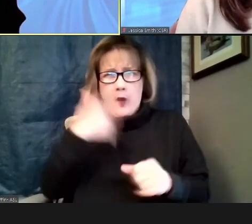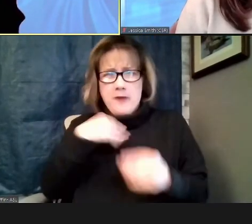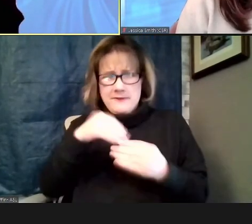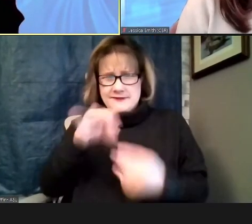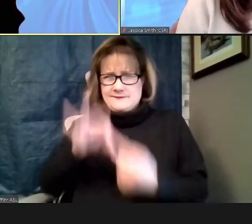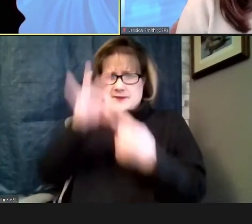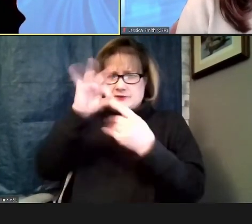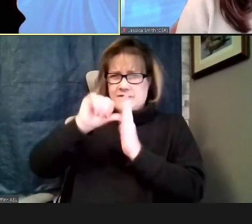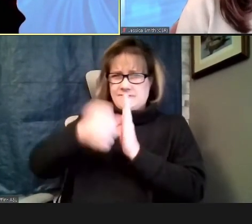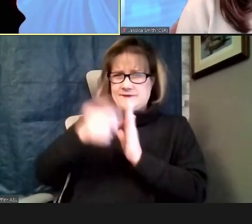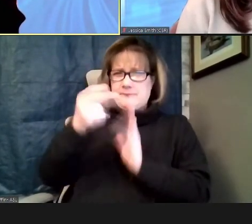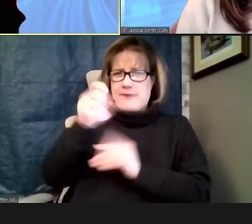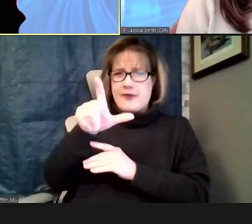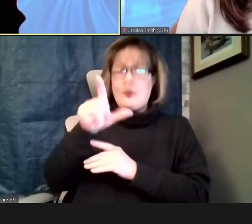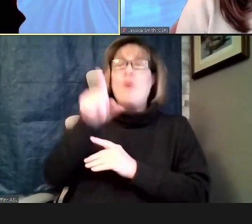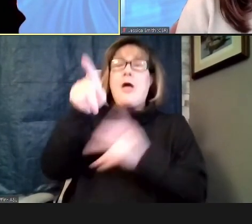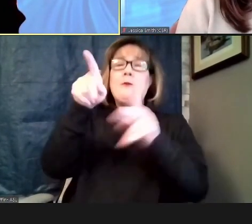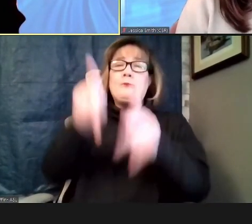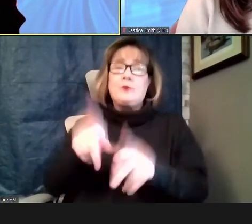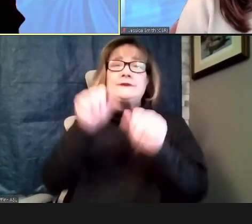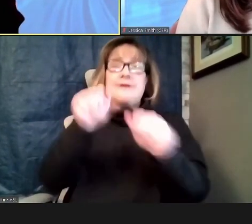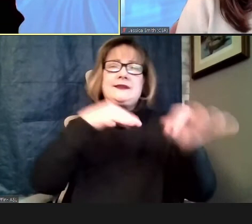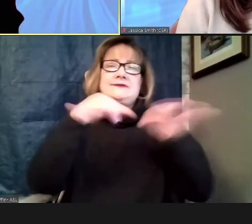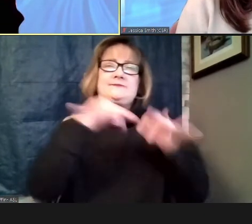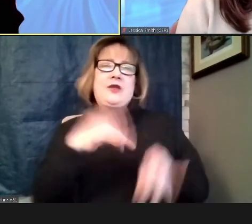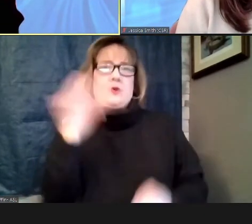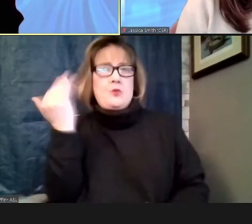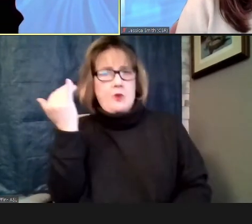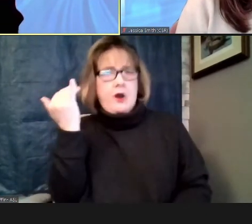panel? They'll be able to explain that to you.